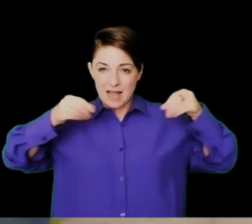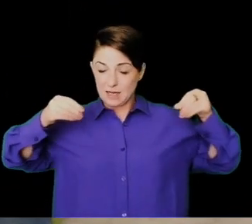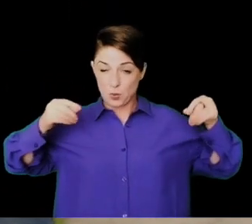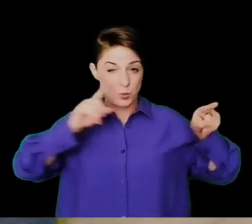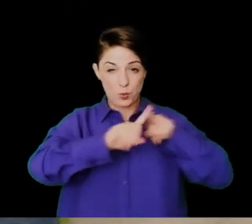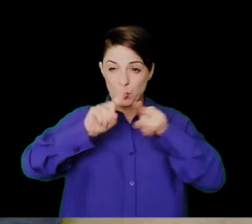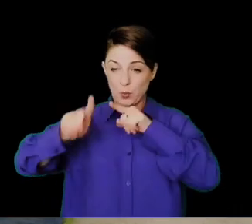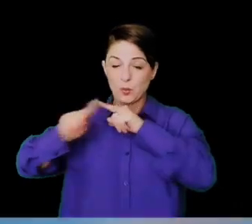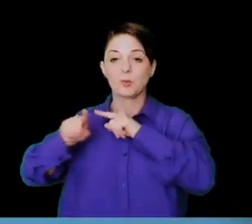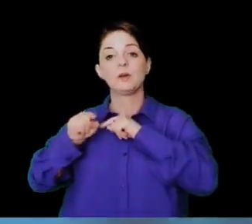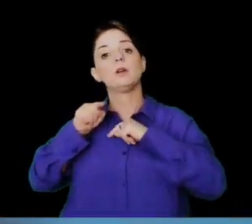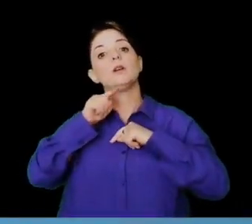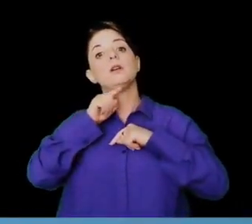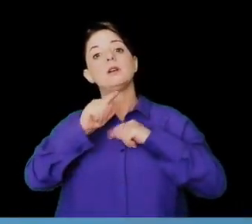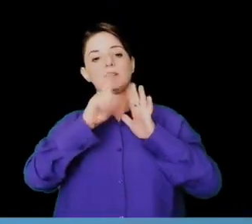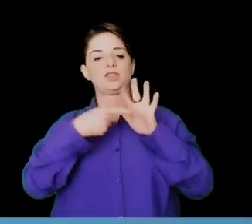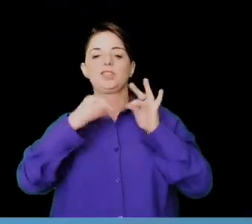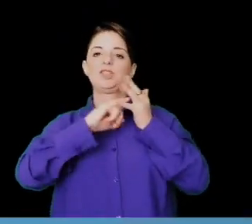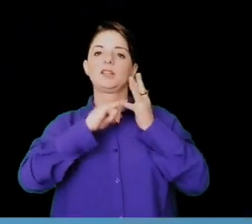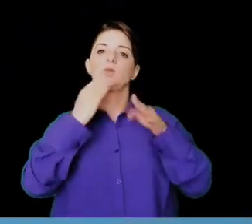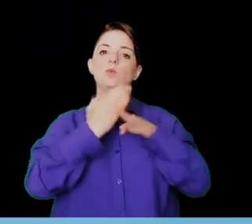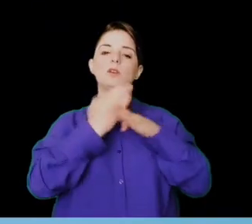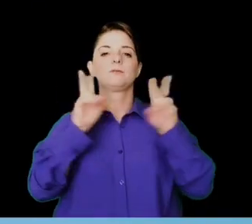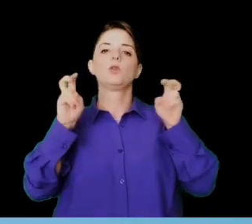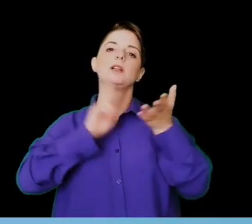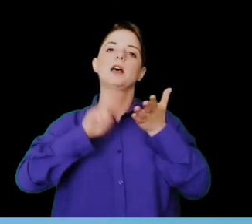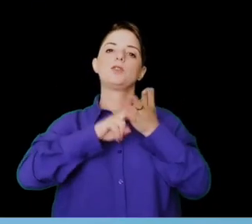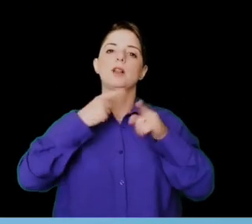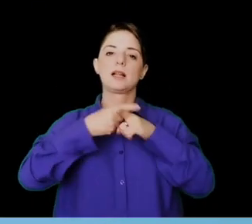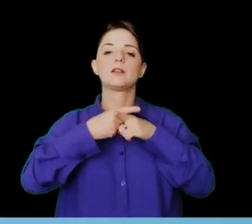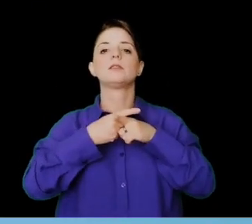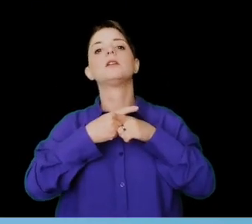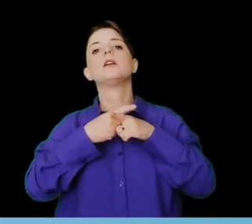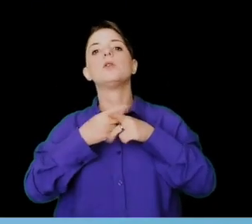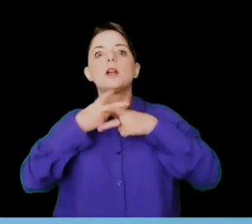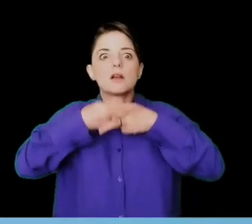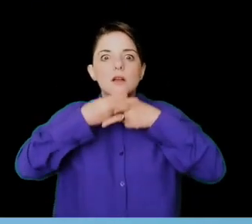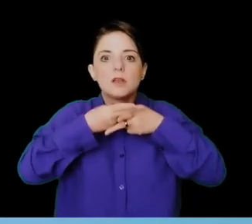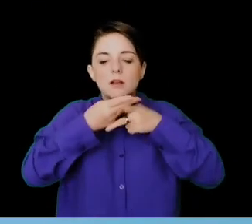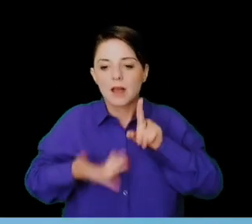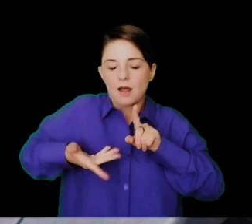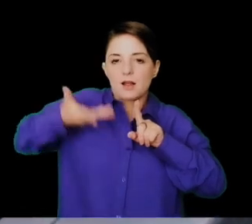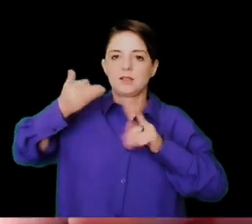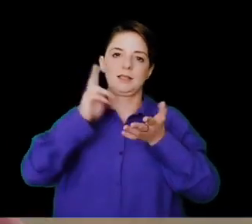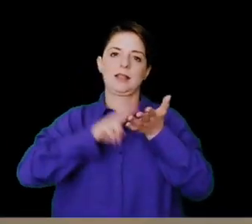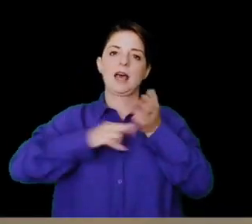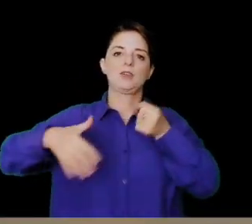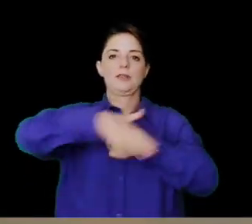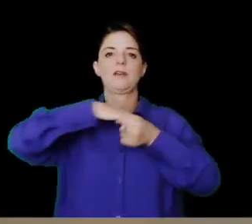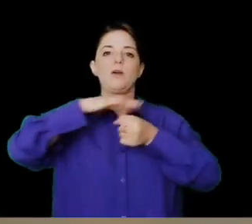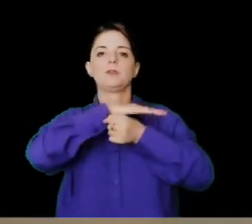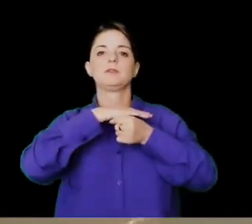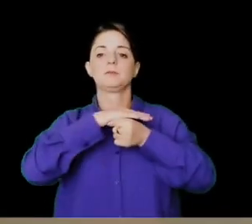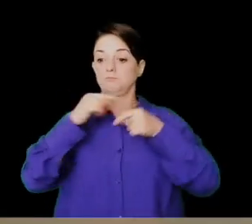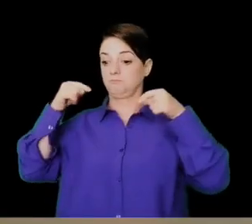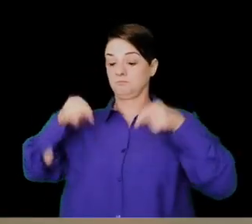islands. Jess Taylor works for Natural England, which conserves, enhances and manages the natural environment in the